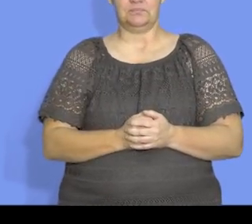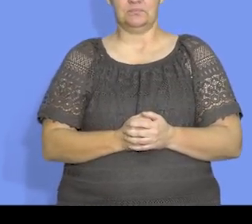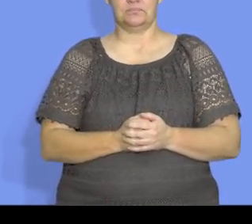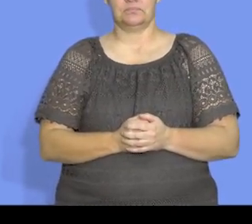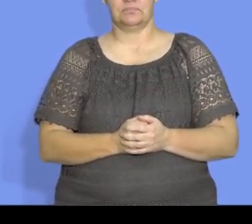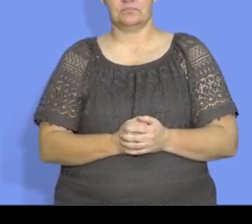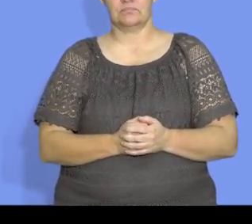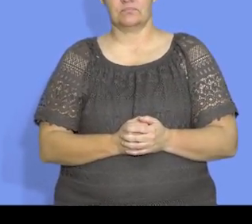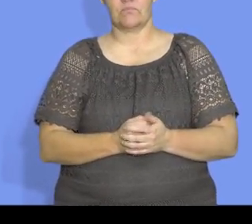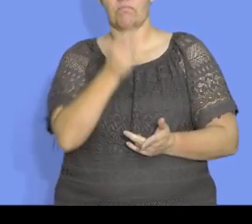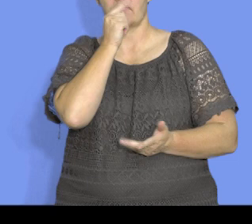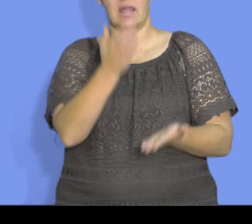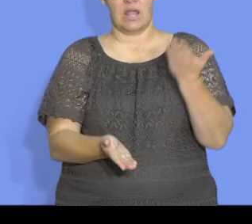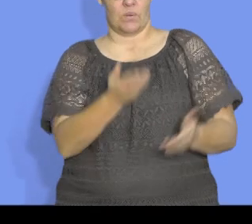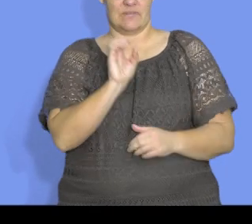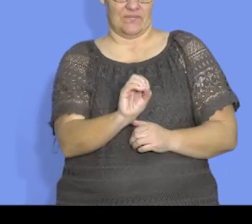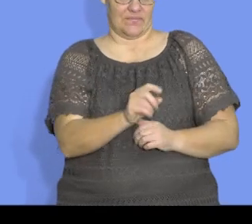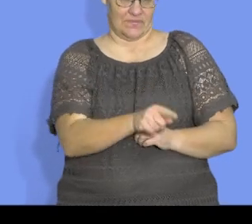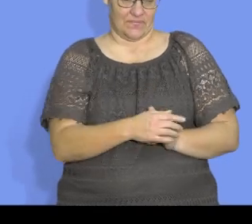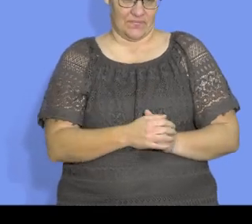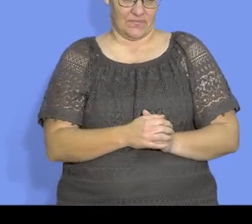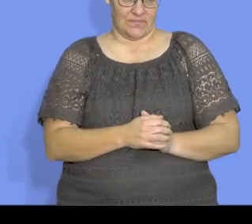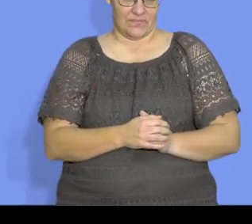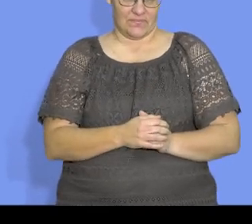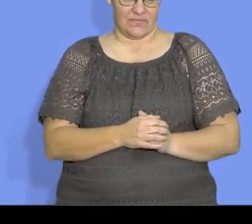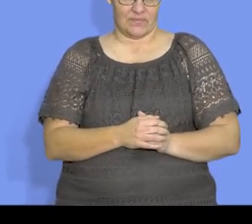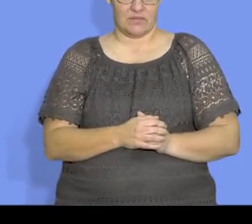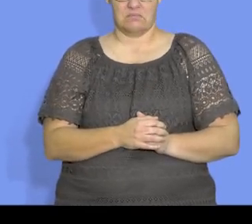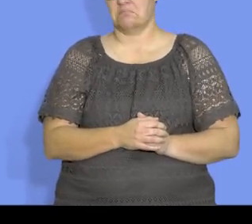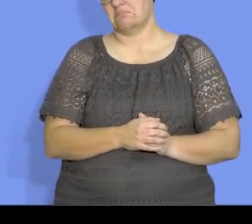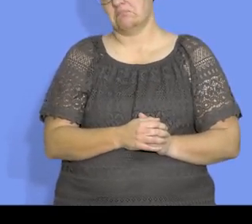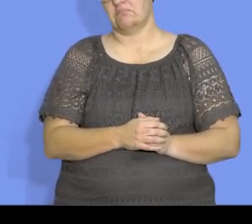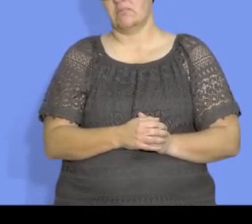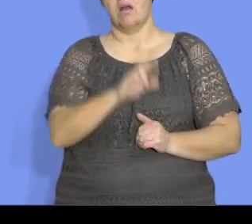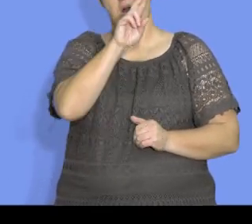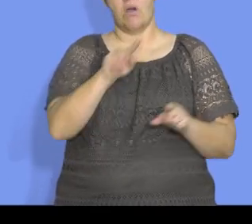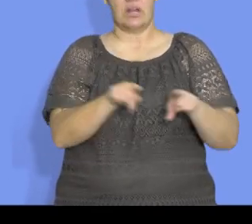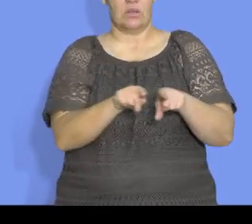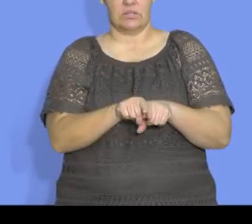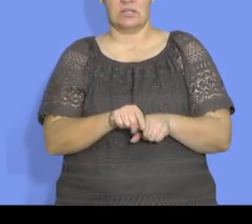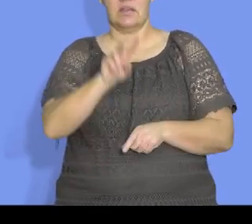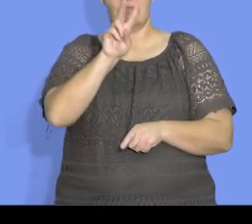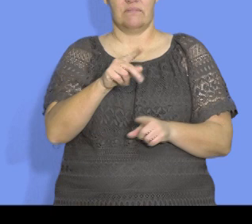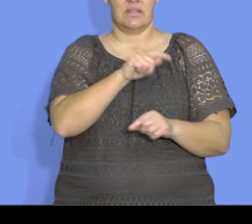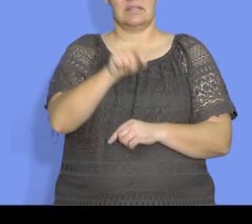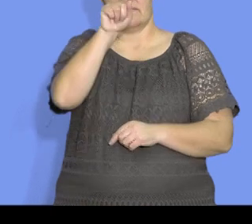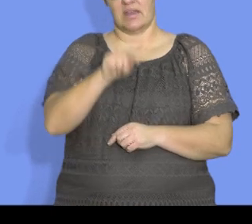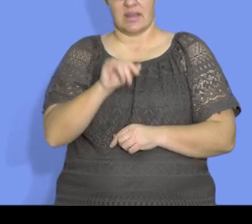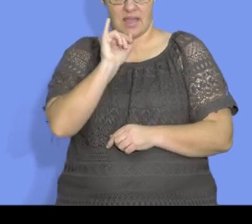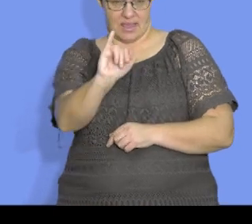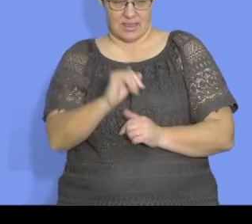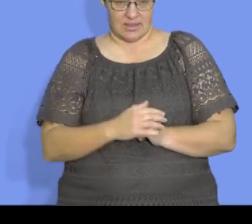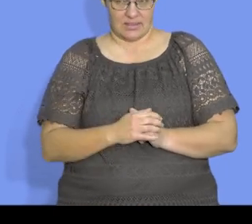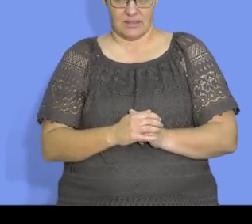if we have this equation, an equation that is R is equal to V divided by